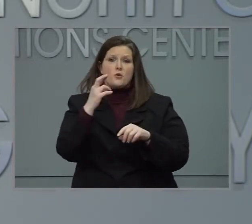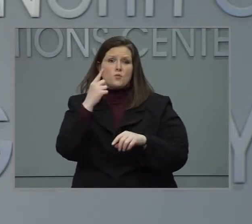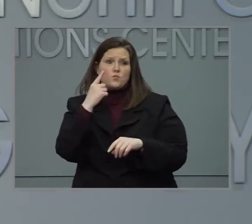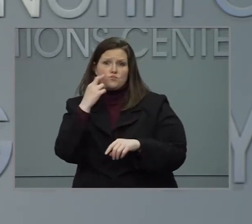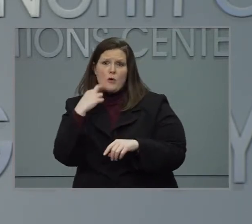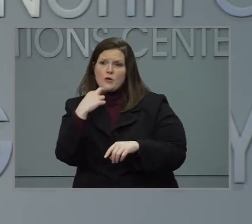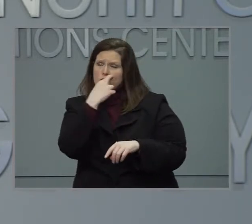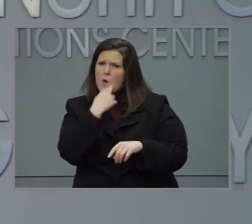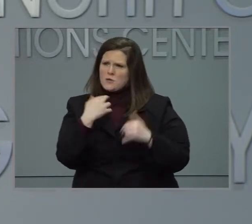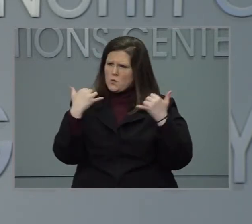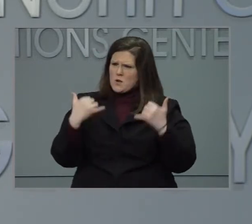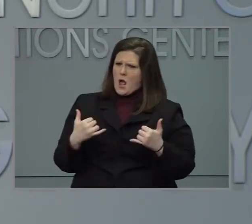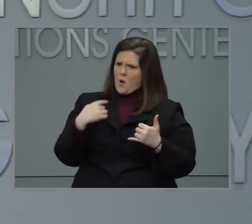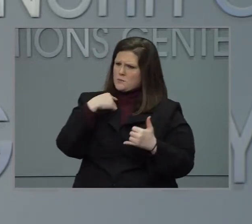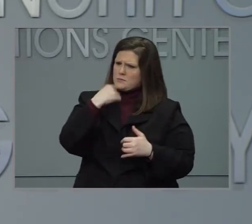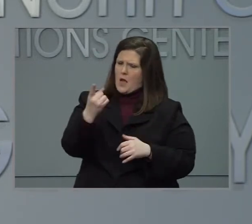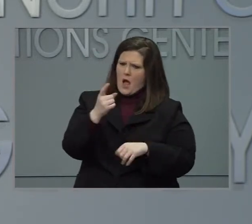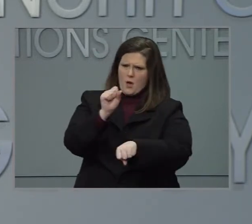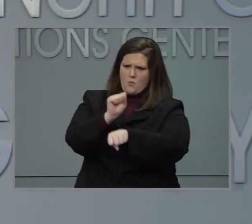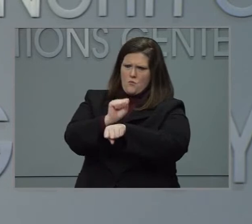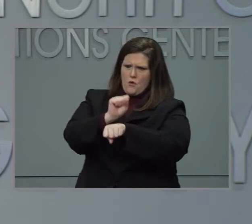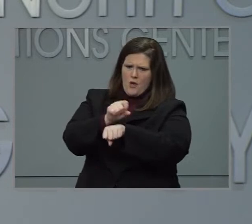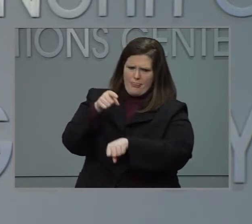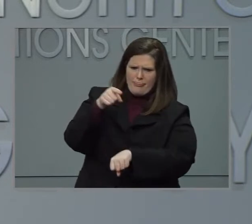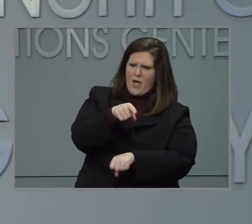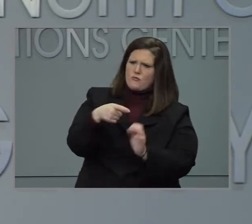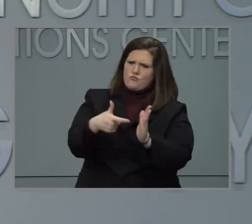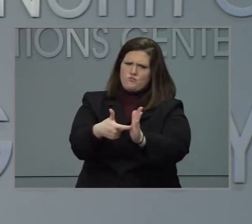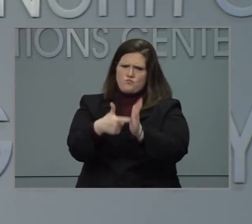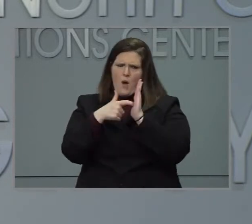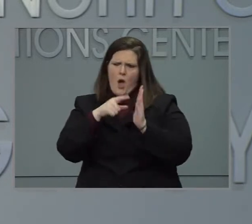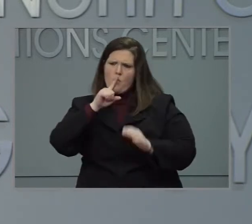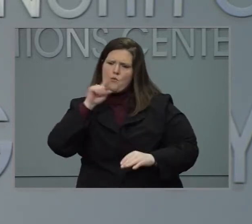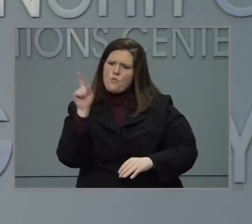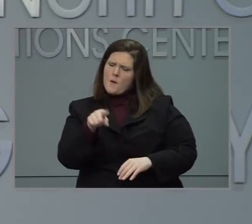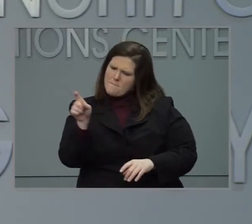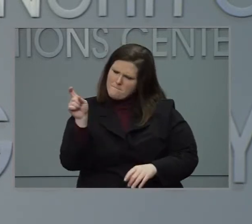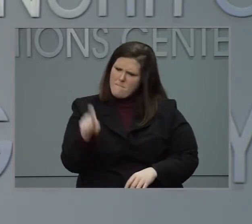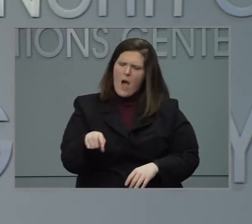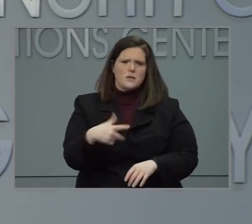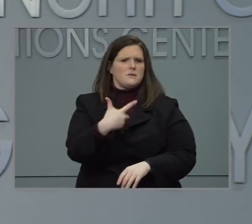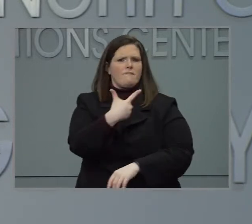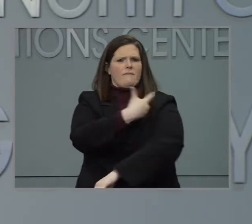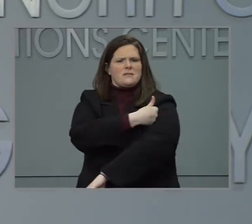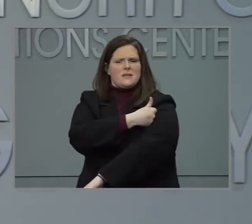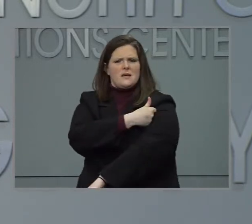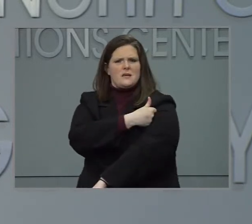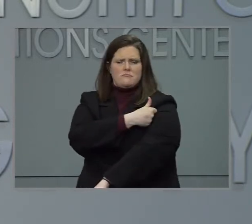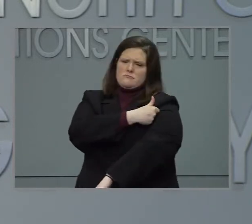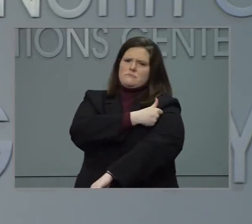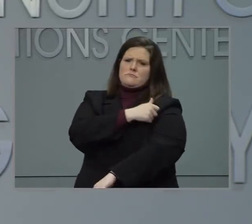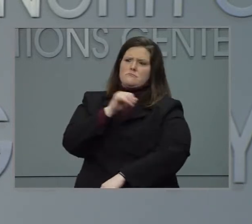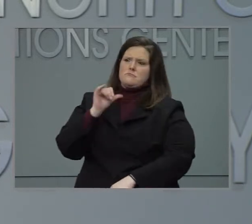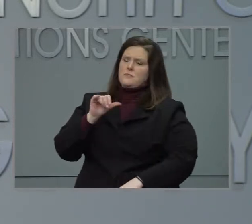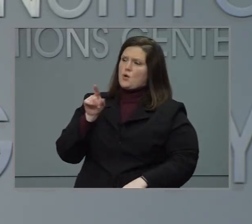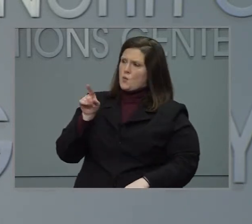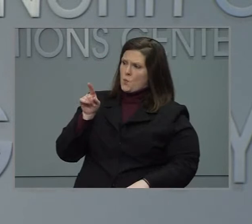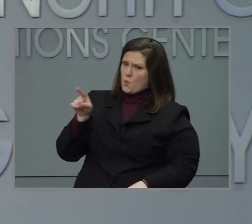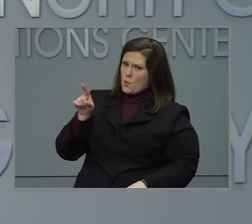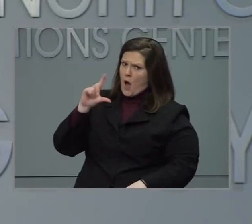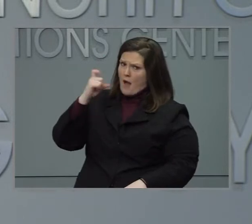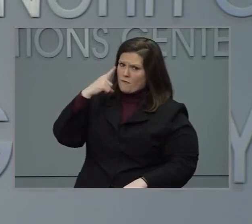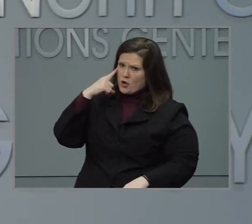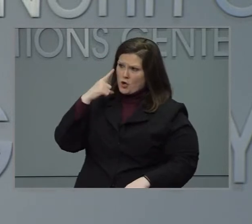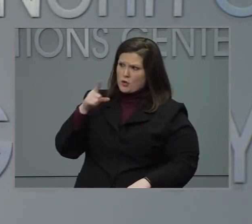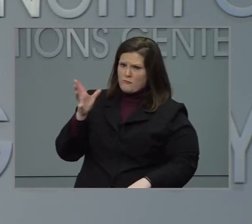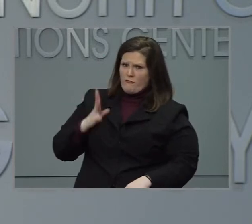telling employees that they are required to get the vaccine. As governor and former attorney general, is that